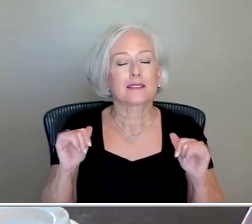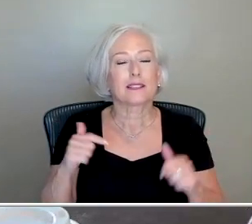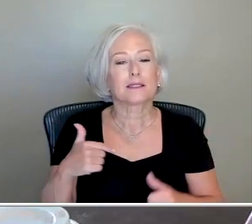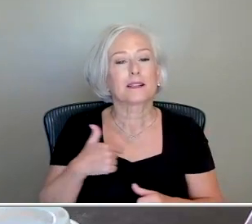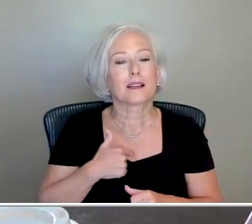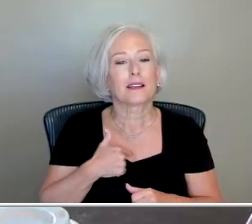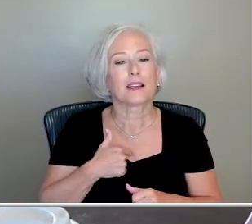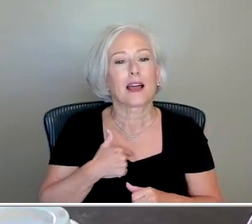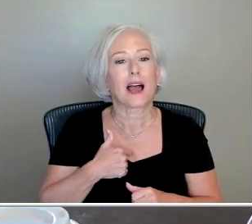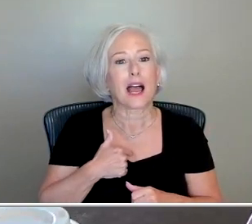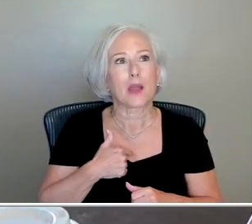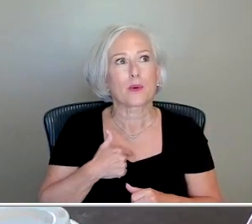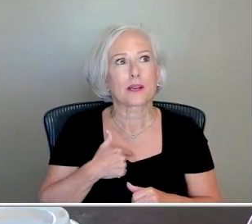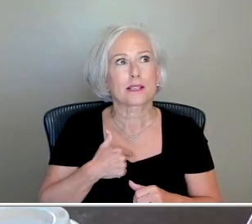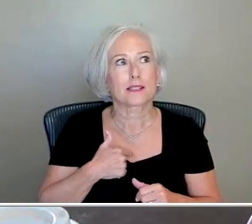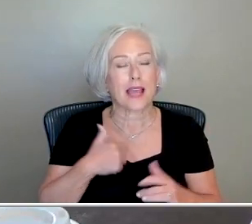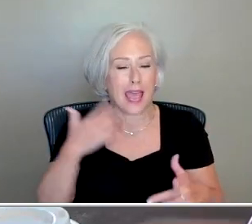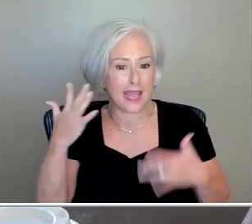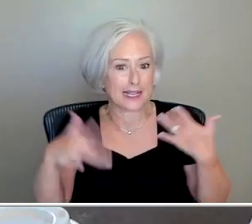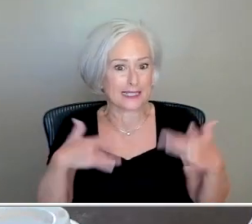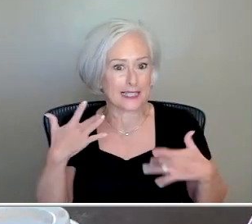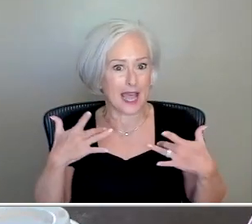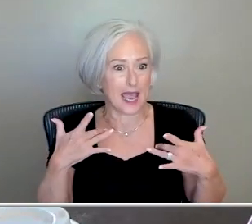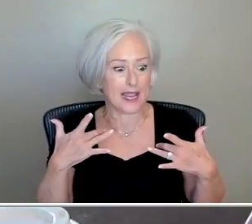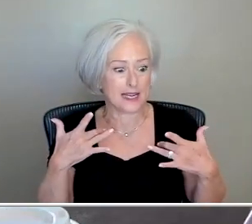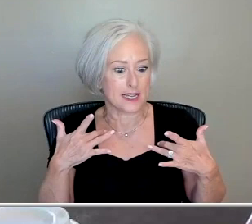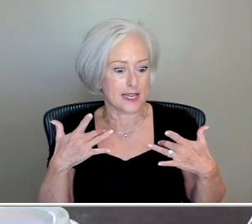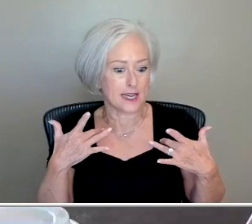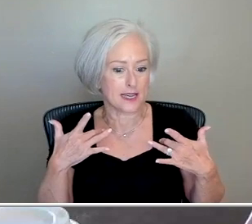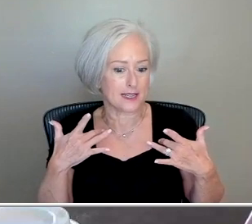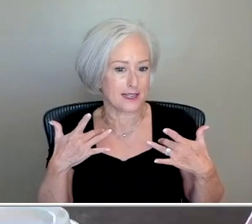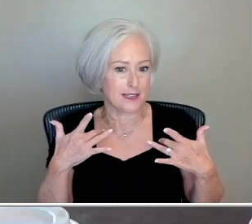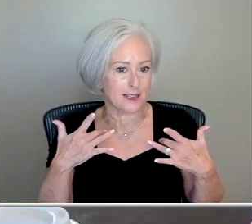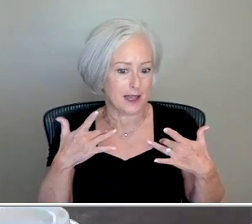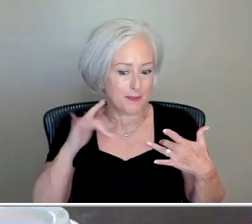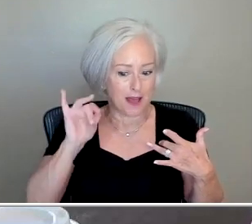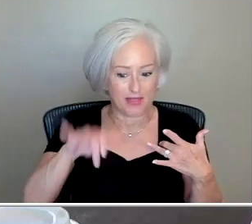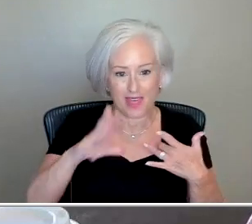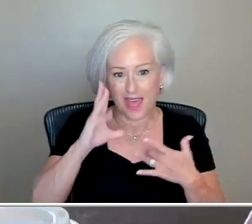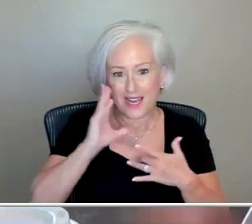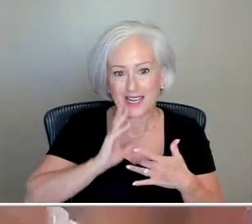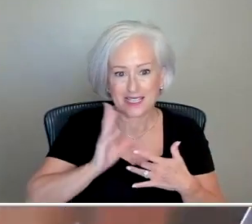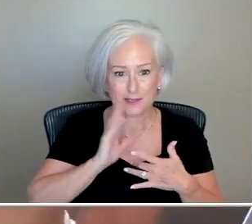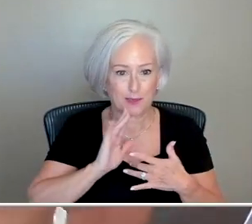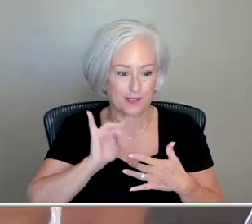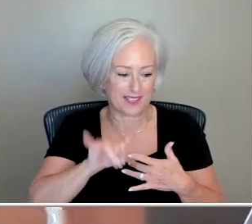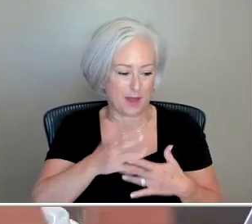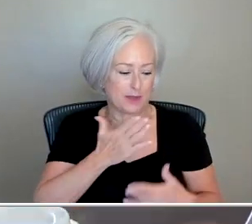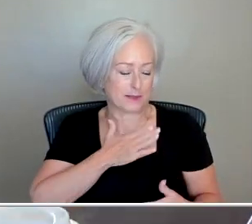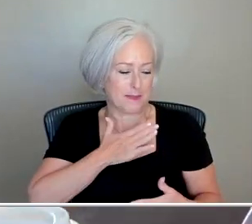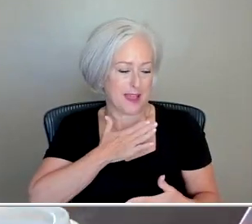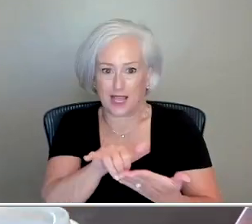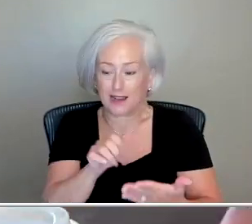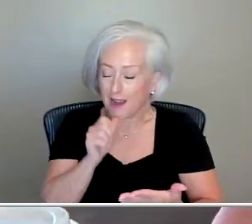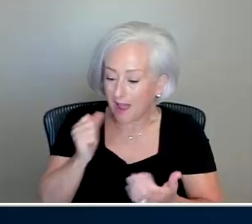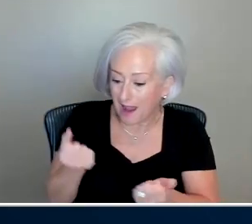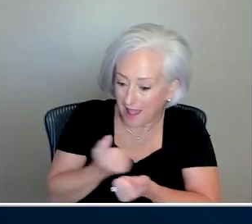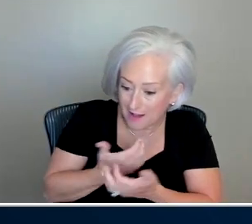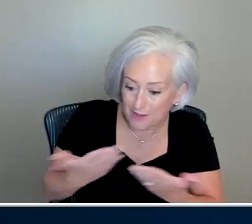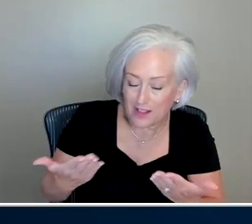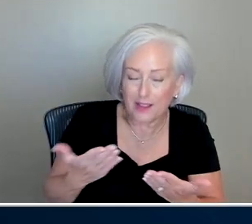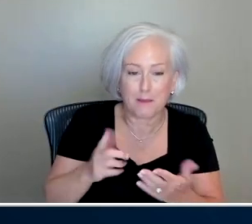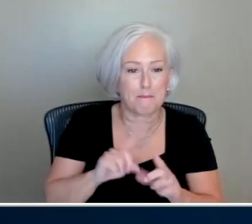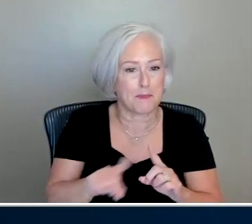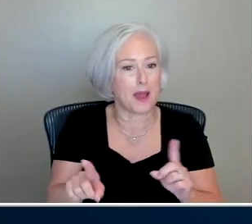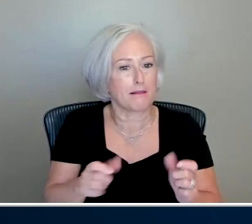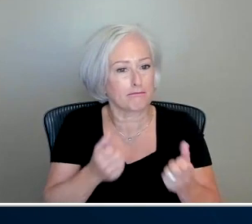somewhat excited about going through the experience. That was my attitude. That's sort of how I deal with a lot of things in life. Not everything, but a lot of things. You